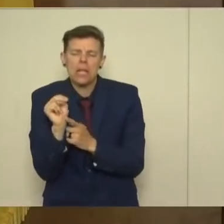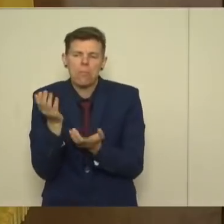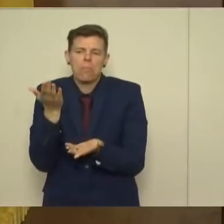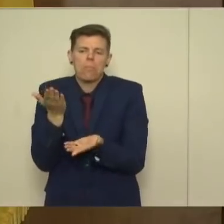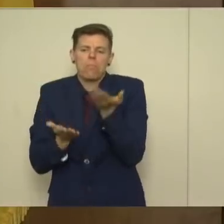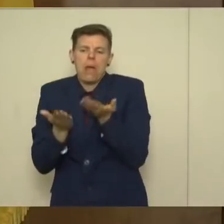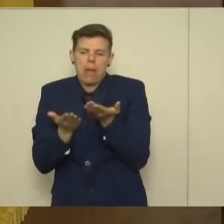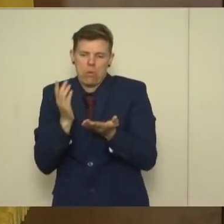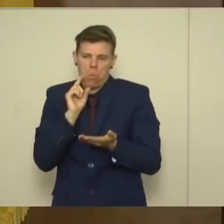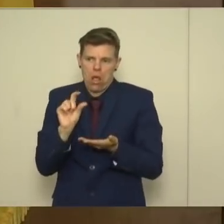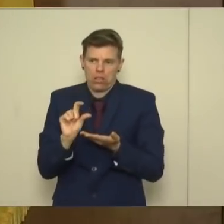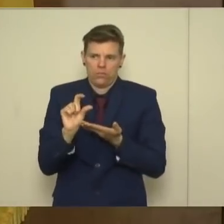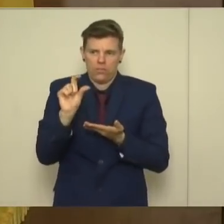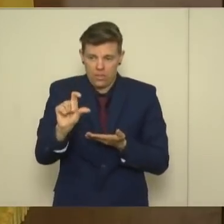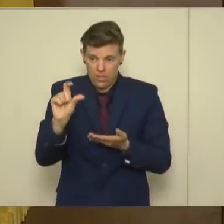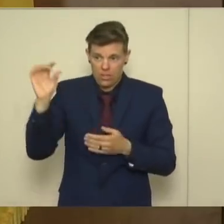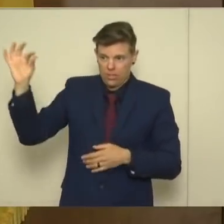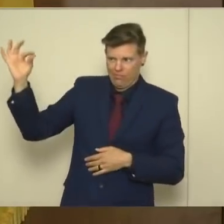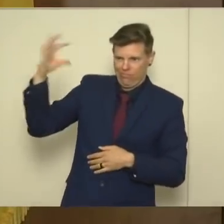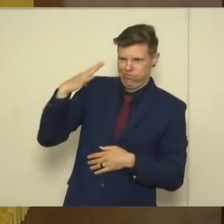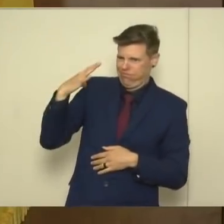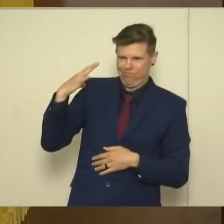came from, but here is the point.